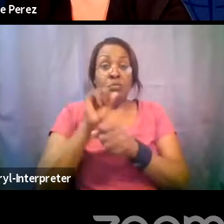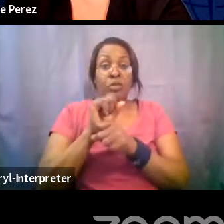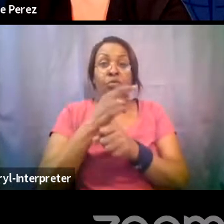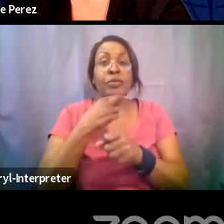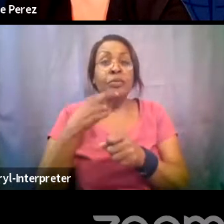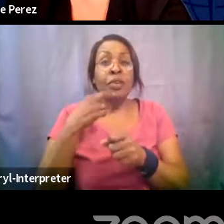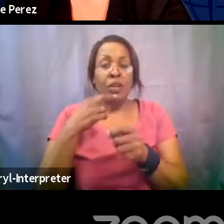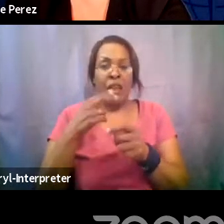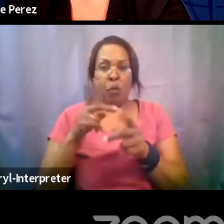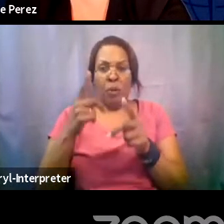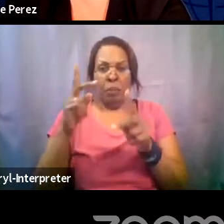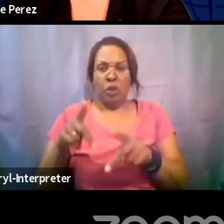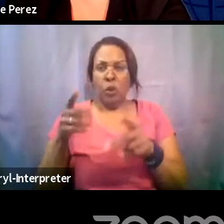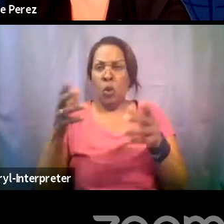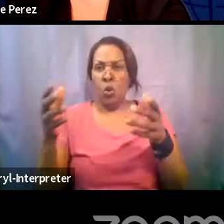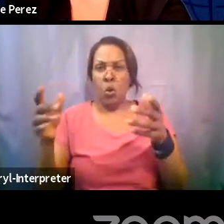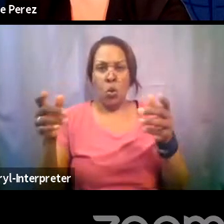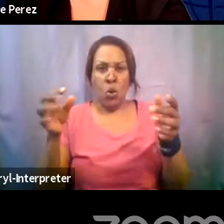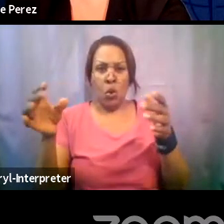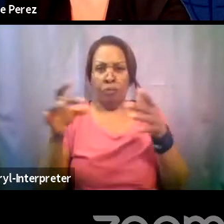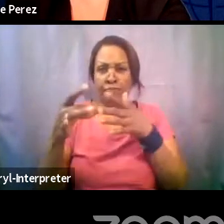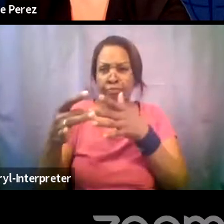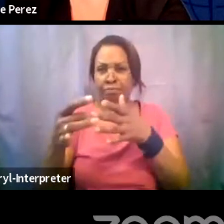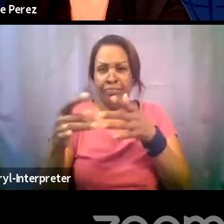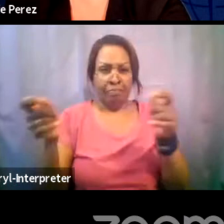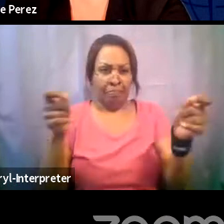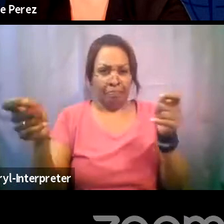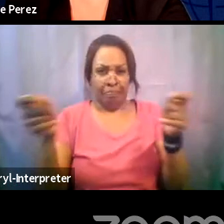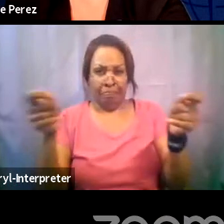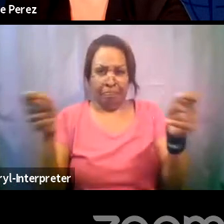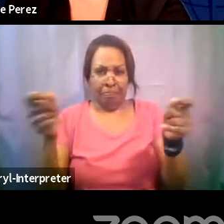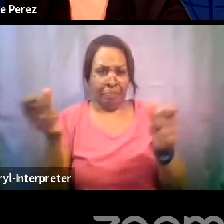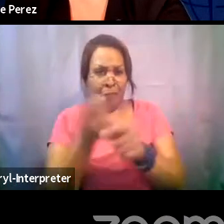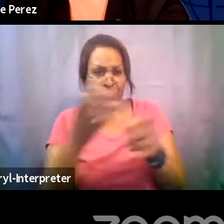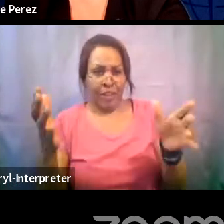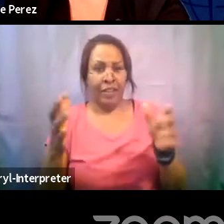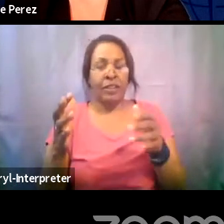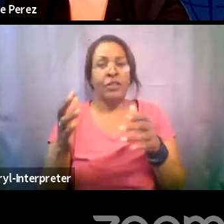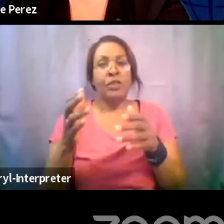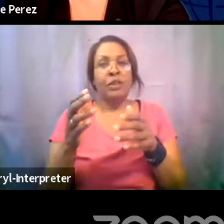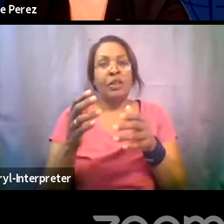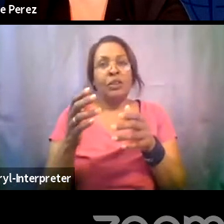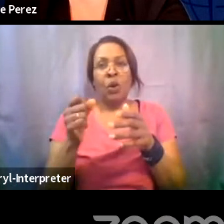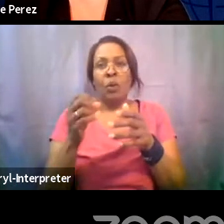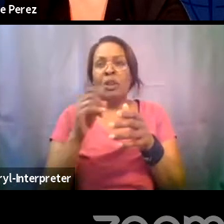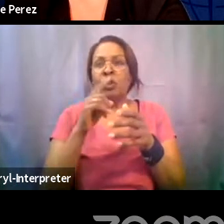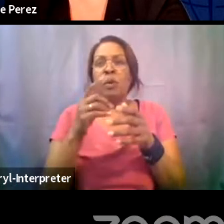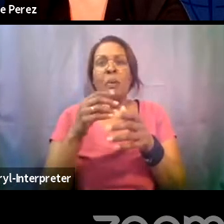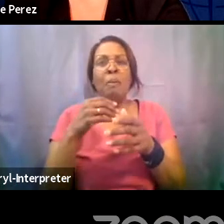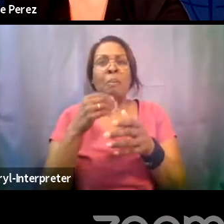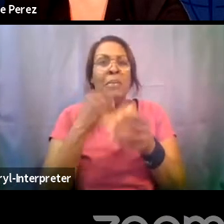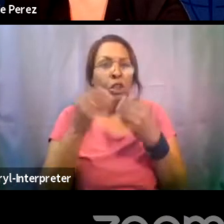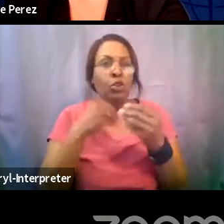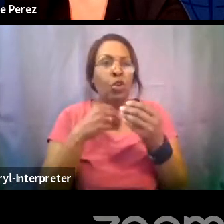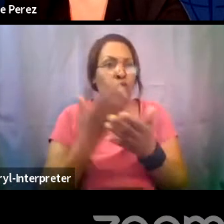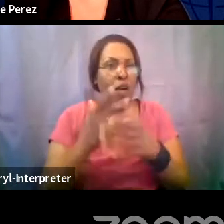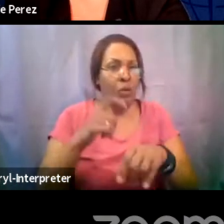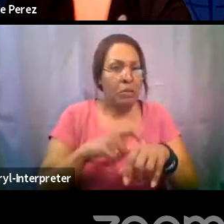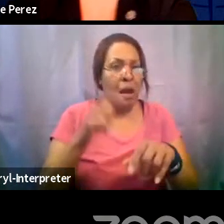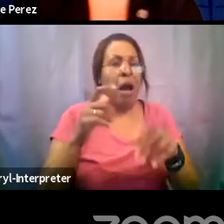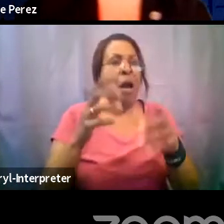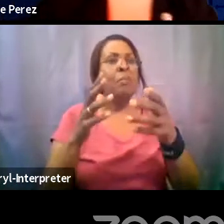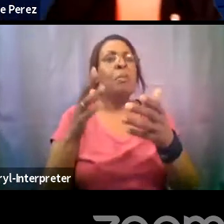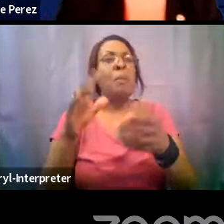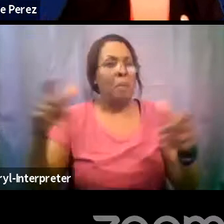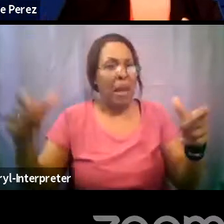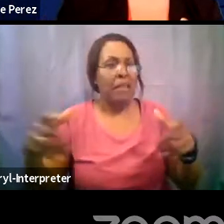different parts of the meals. And that is actually, for the sequencing sectors, very, very similar. You take all these aircraft from